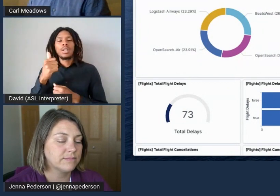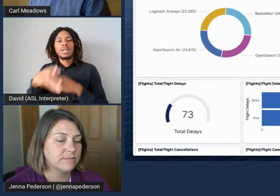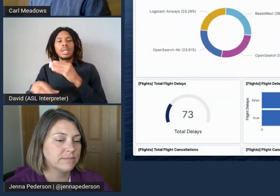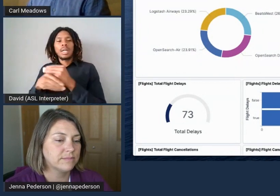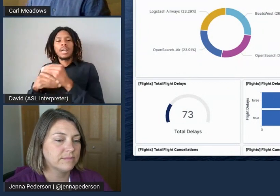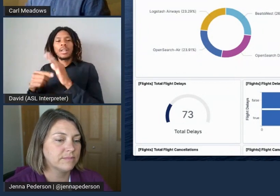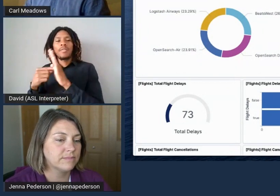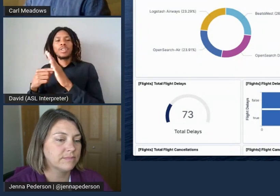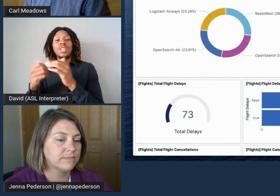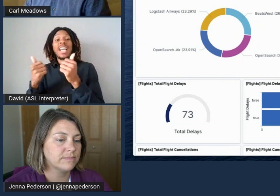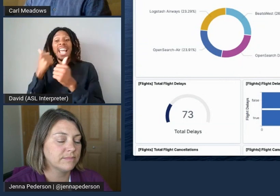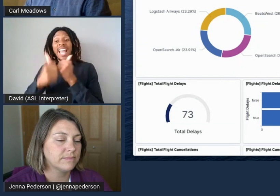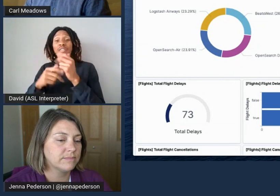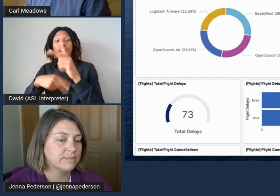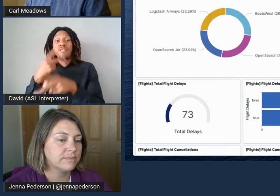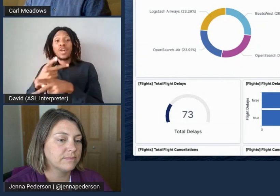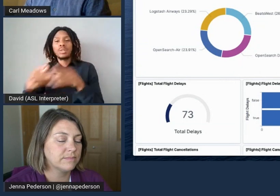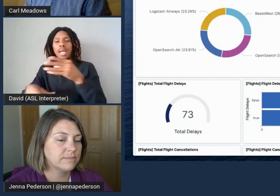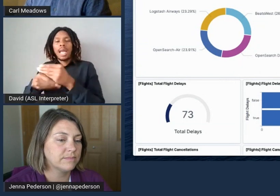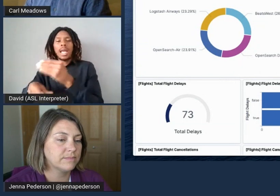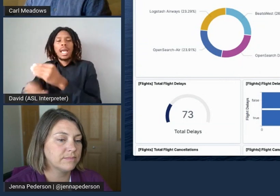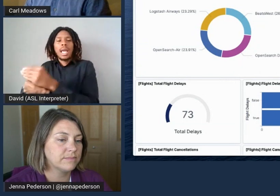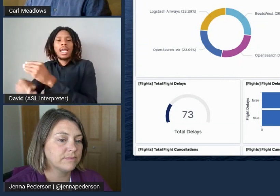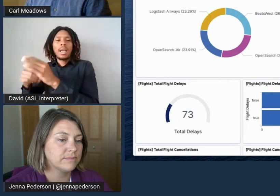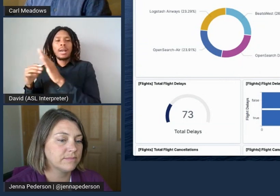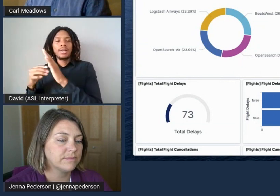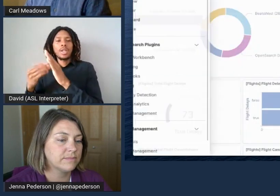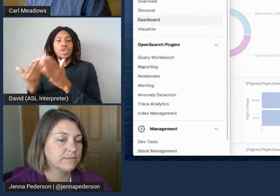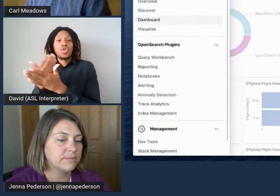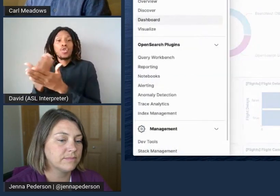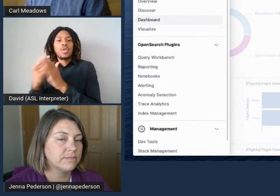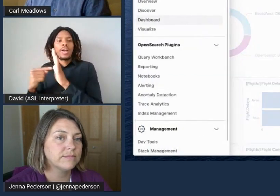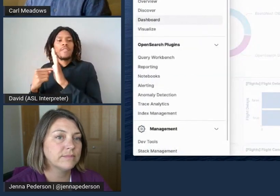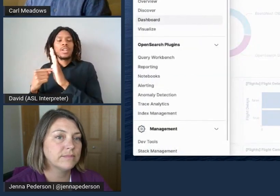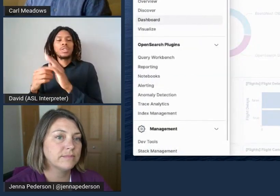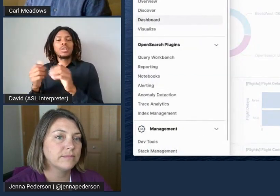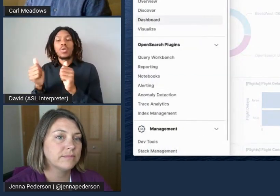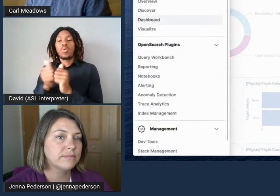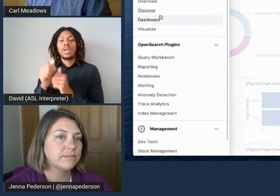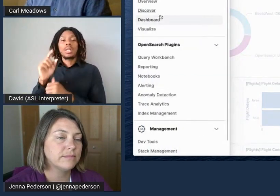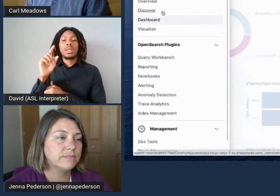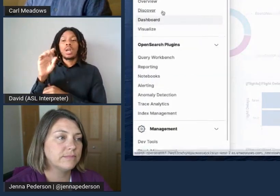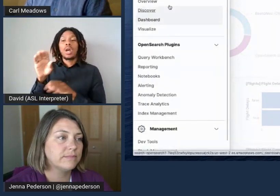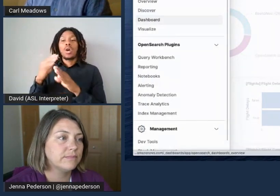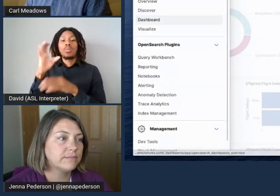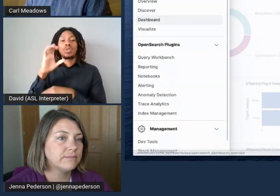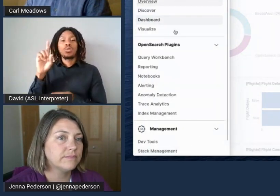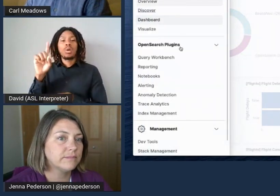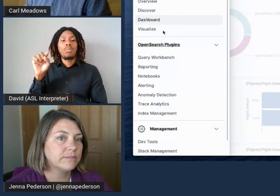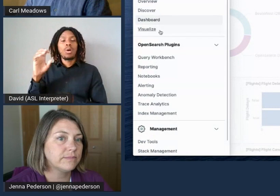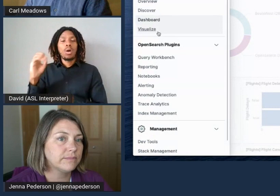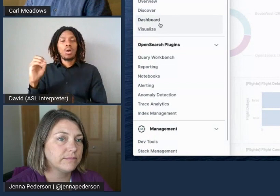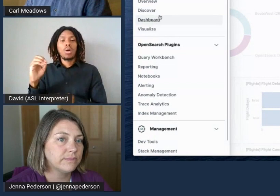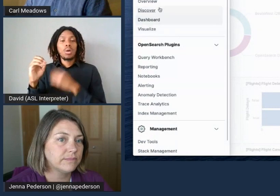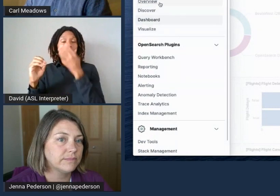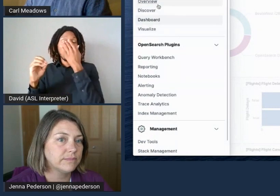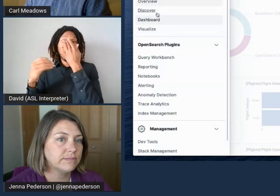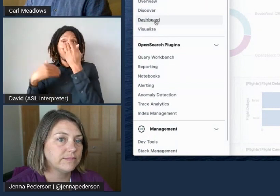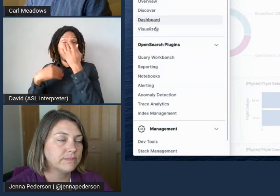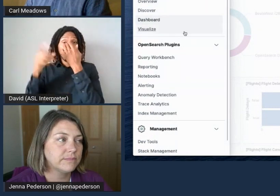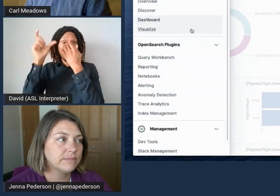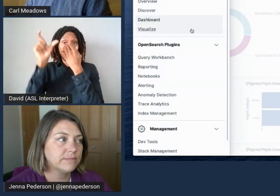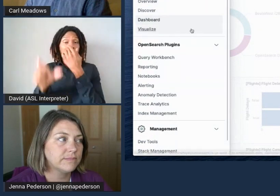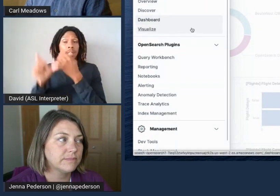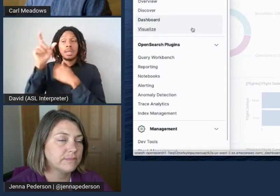releasing new features. So with OpenSearch 1.0, you can see we've got these panels. Here's